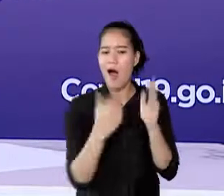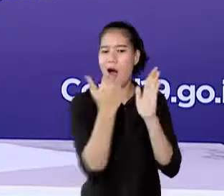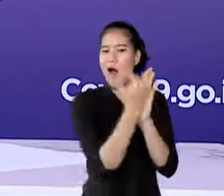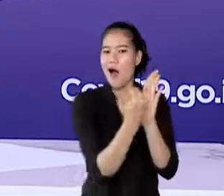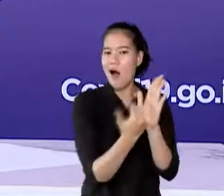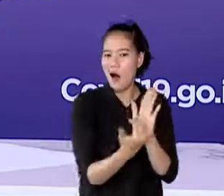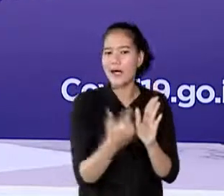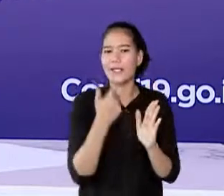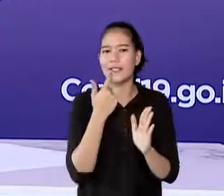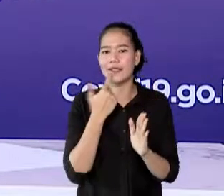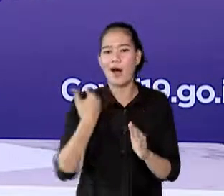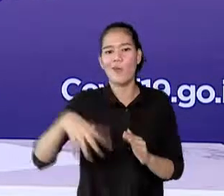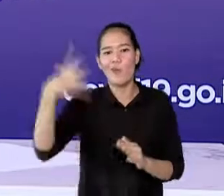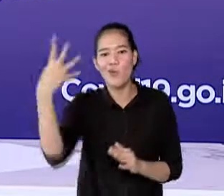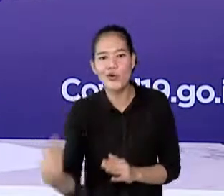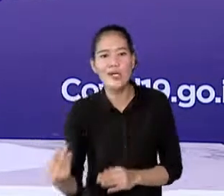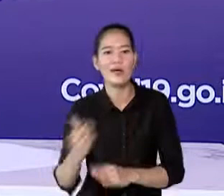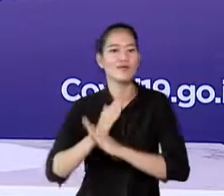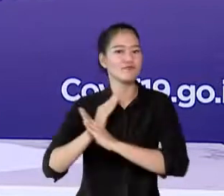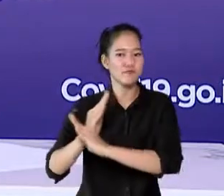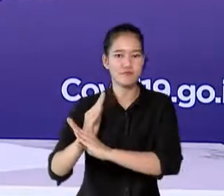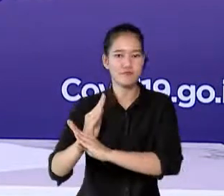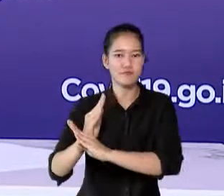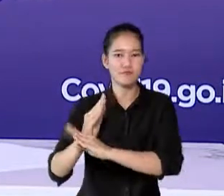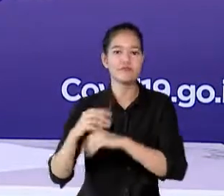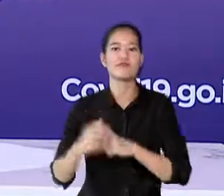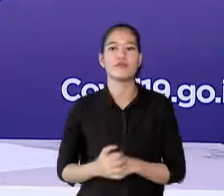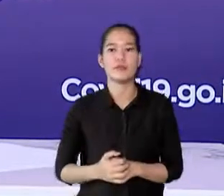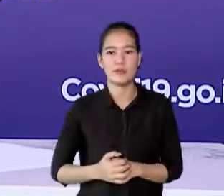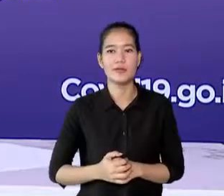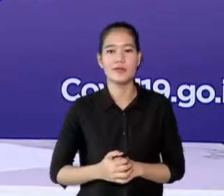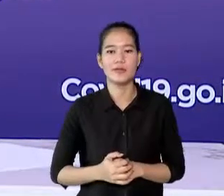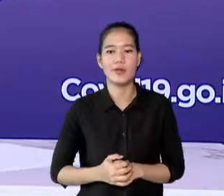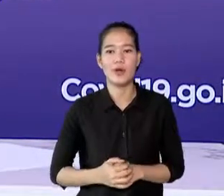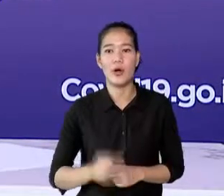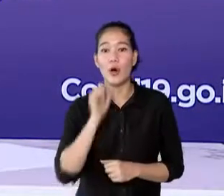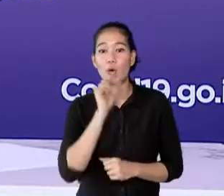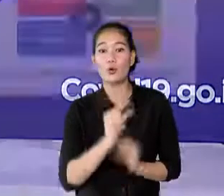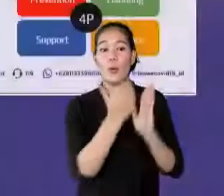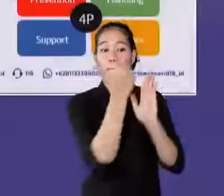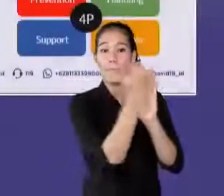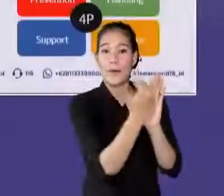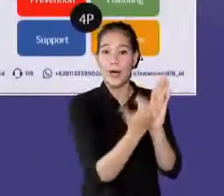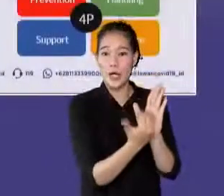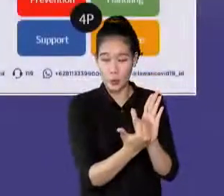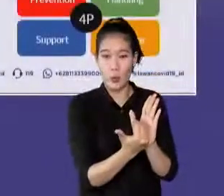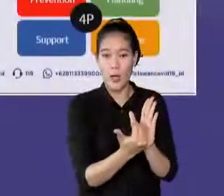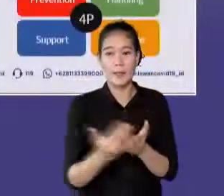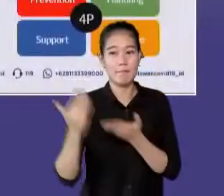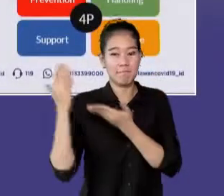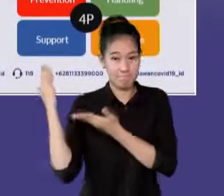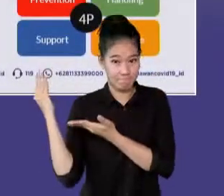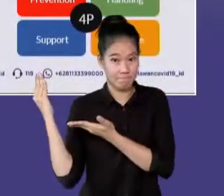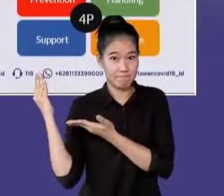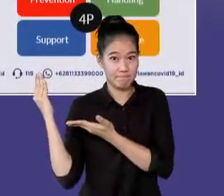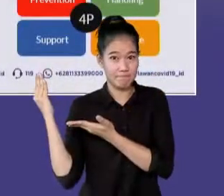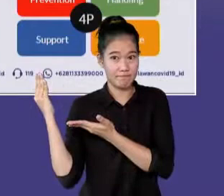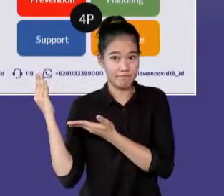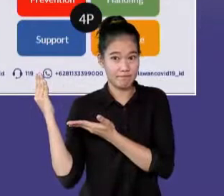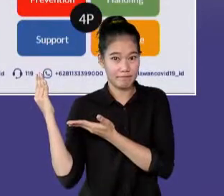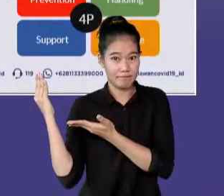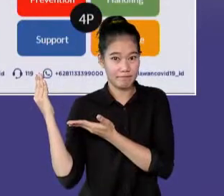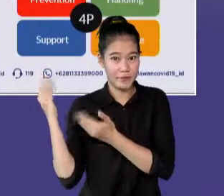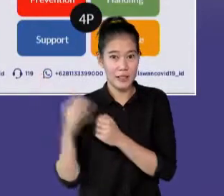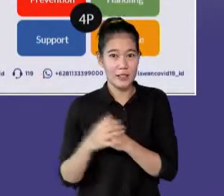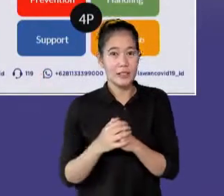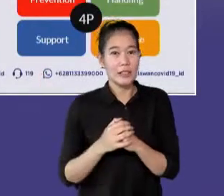control COVID-19 transmission. The implementation of the policy is more detailed and is